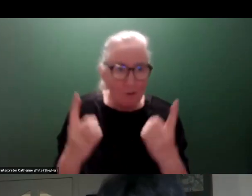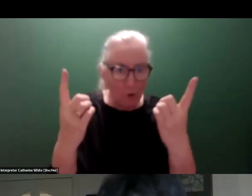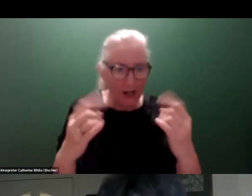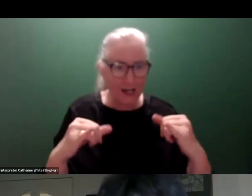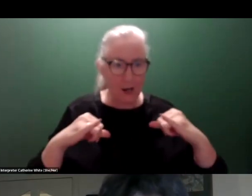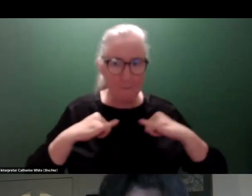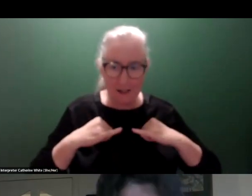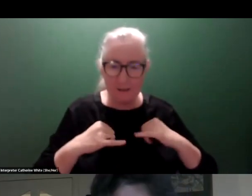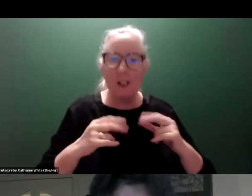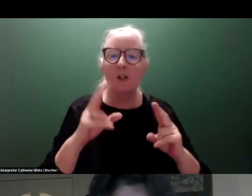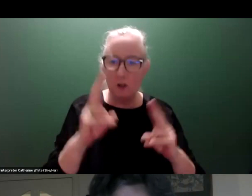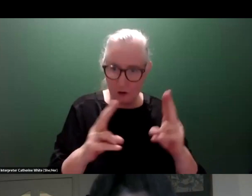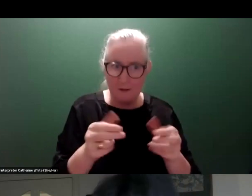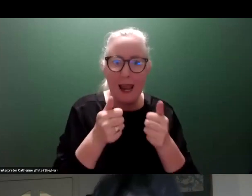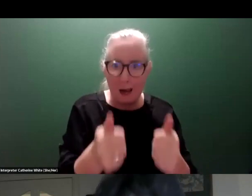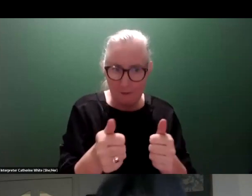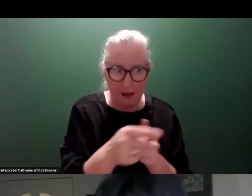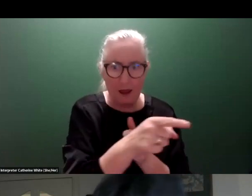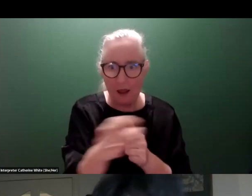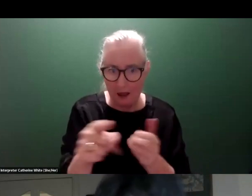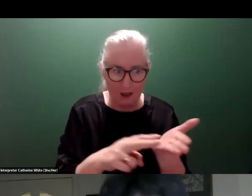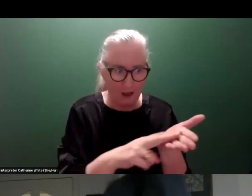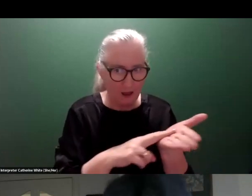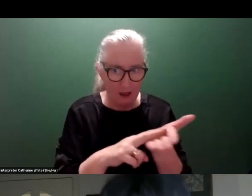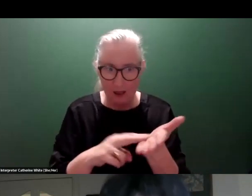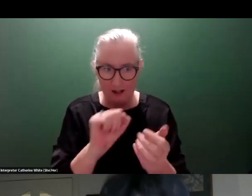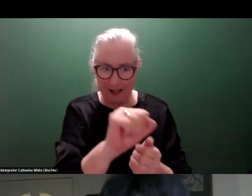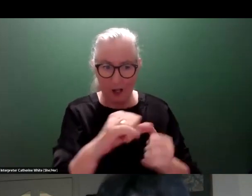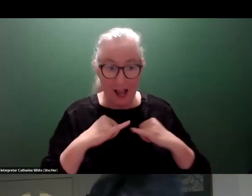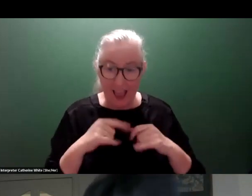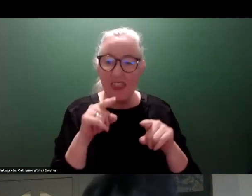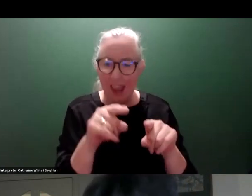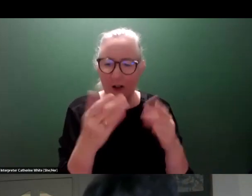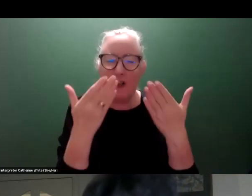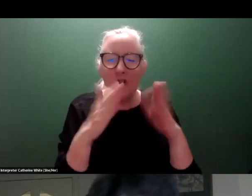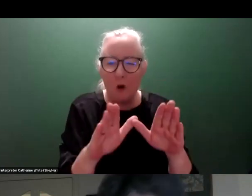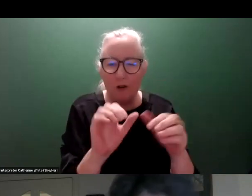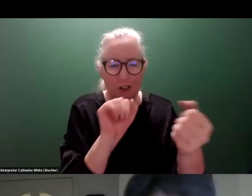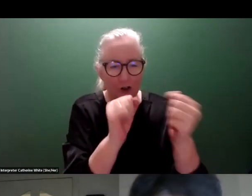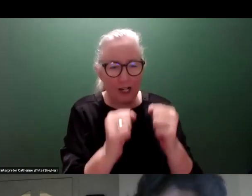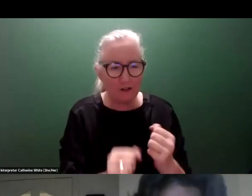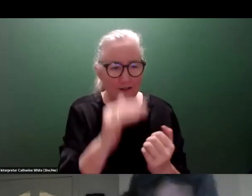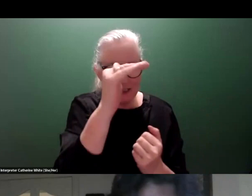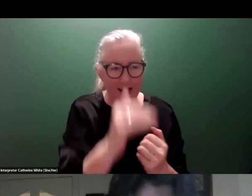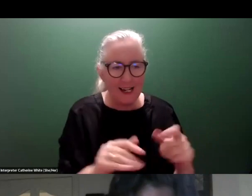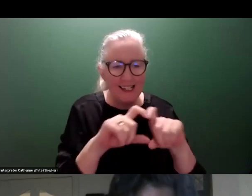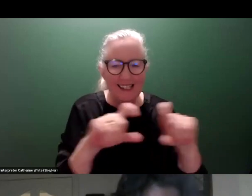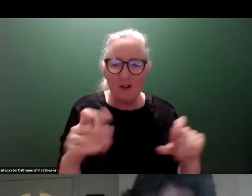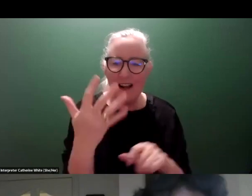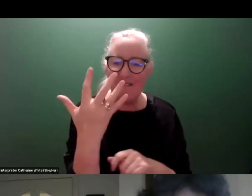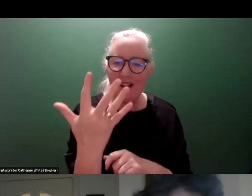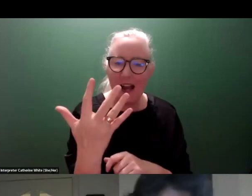be maximised. And that's reflected in the changes made to section 5 of the consent policy.